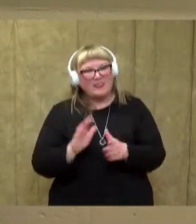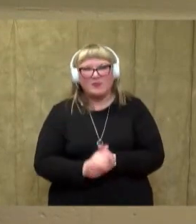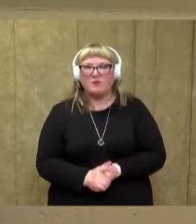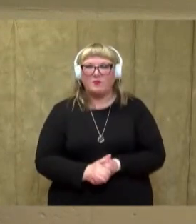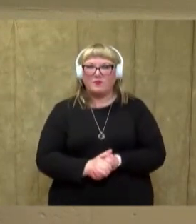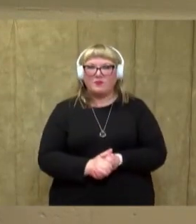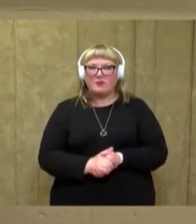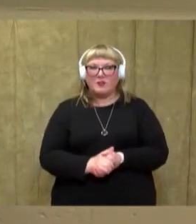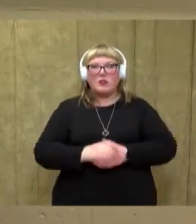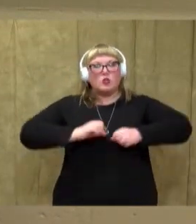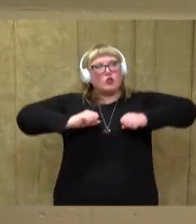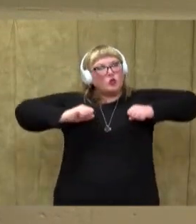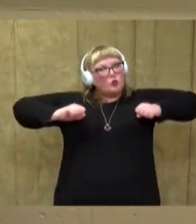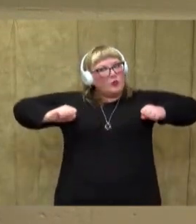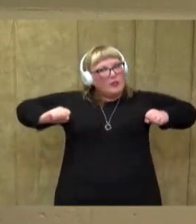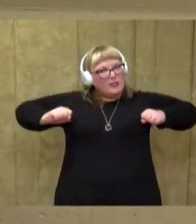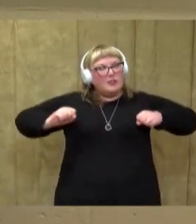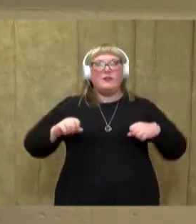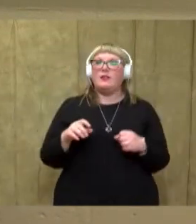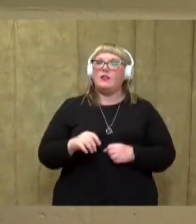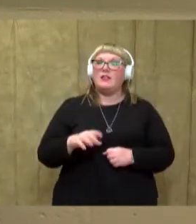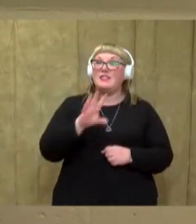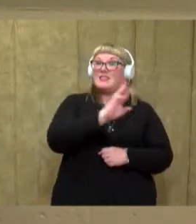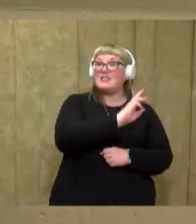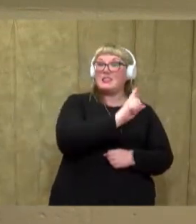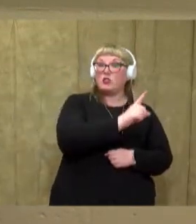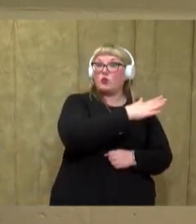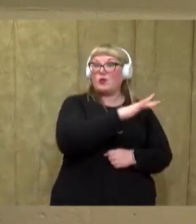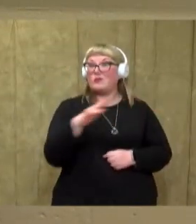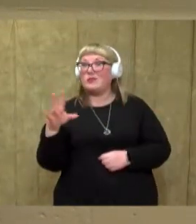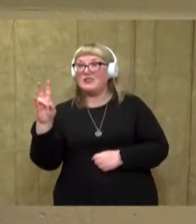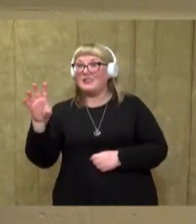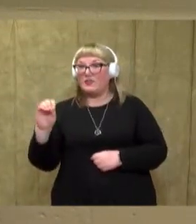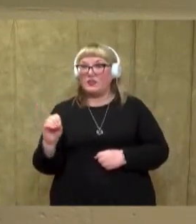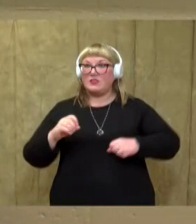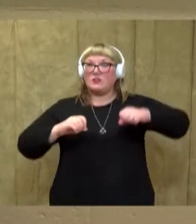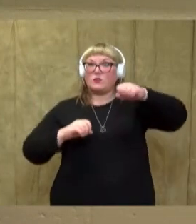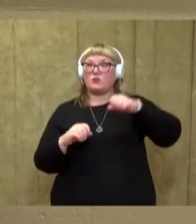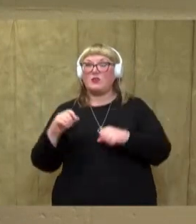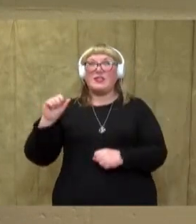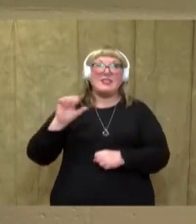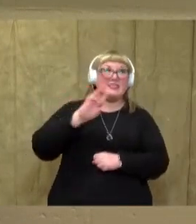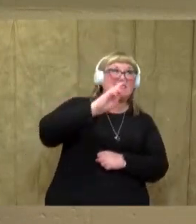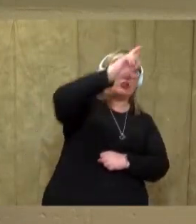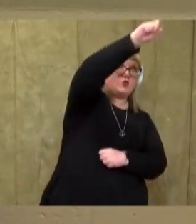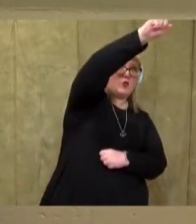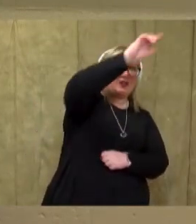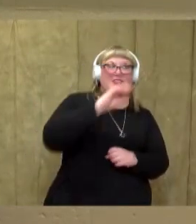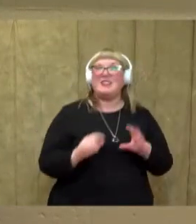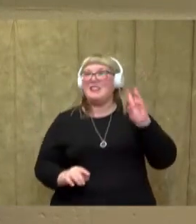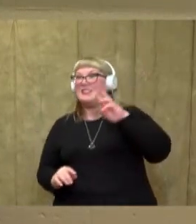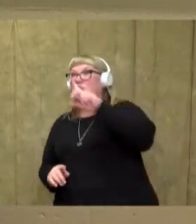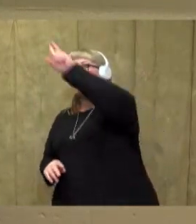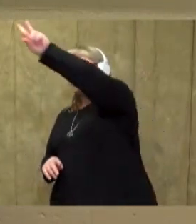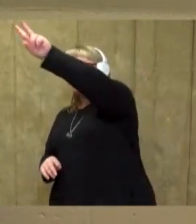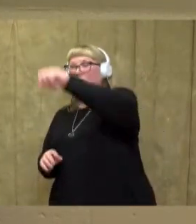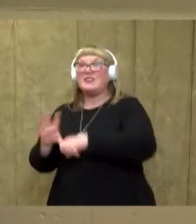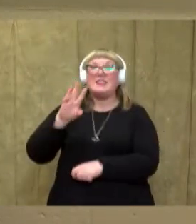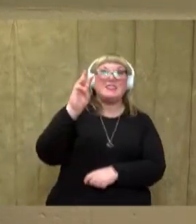Now let's stretch our arms from 61 to 70. 61,